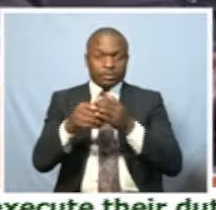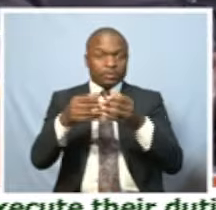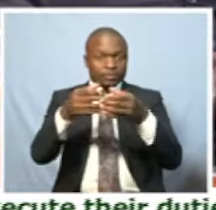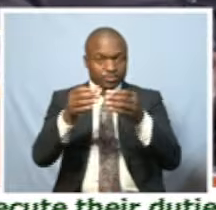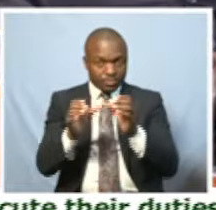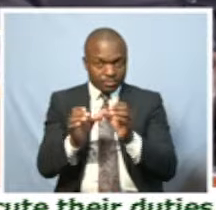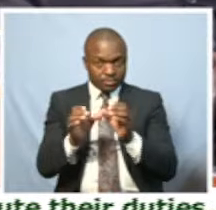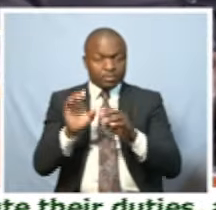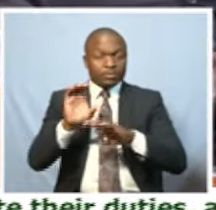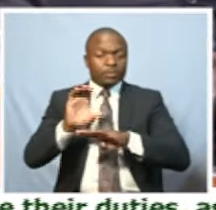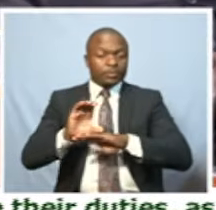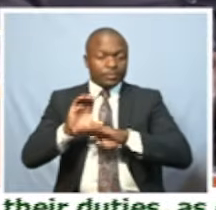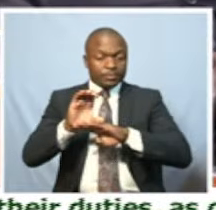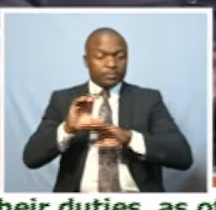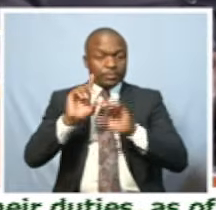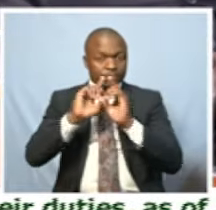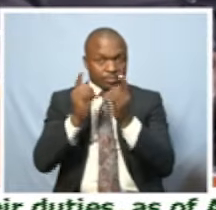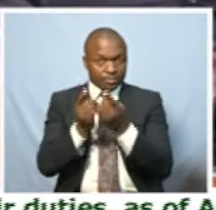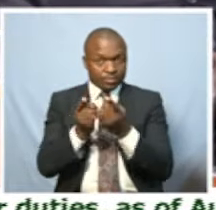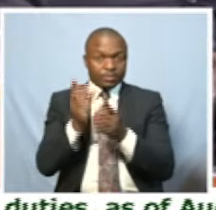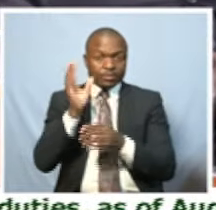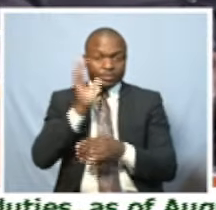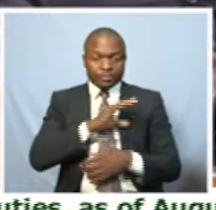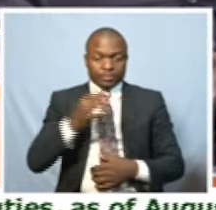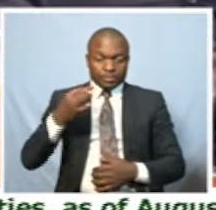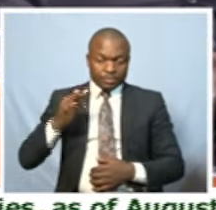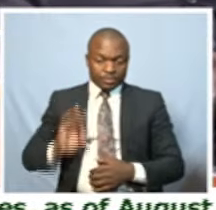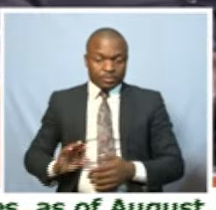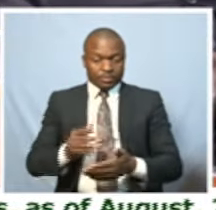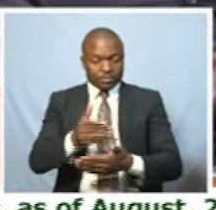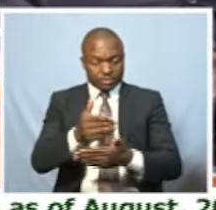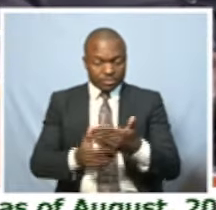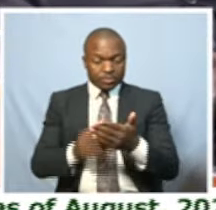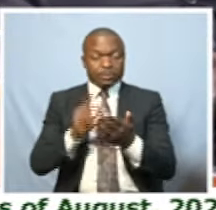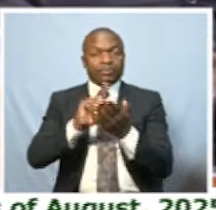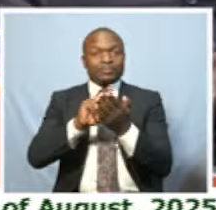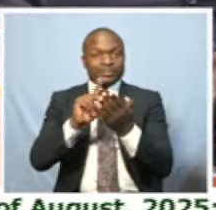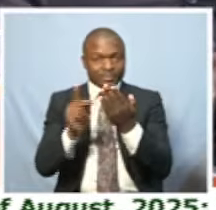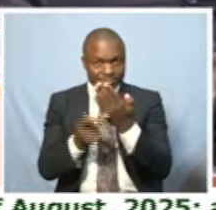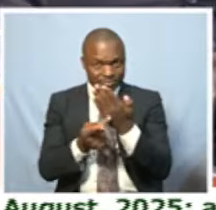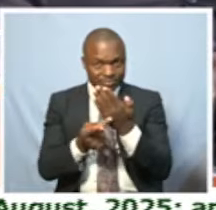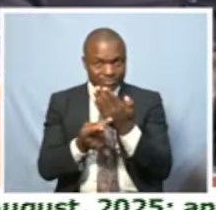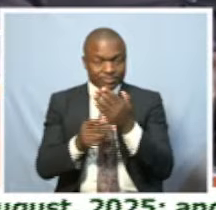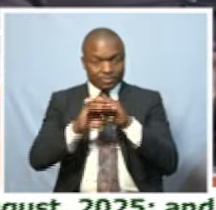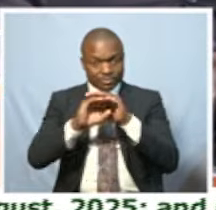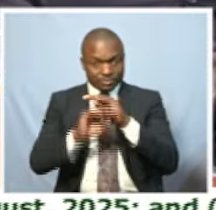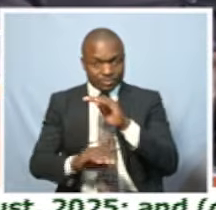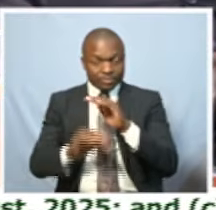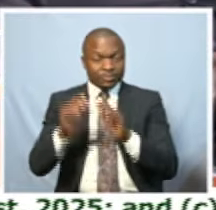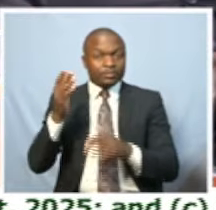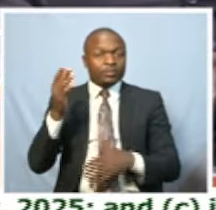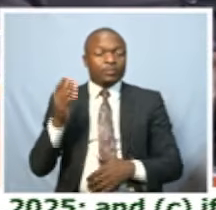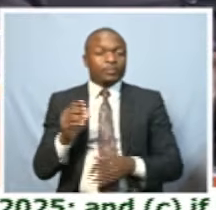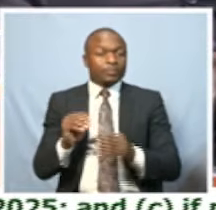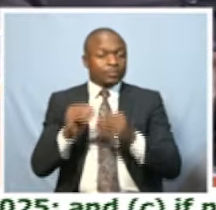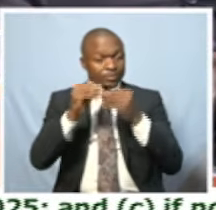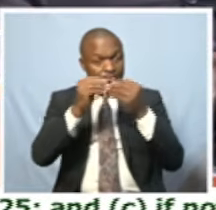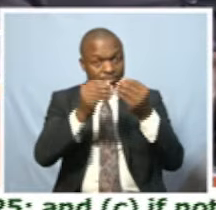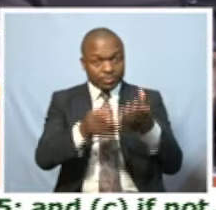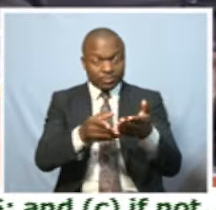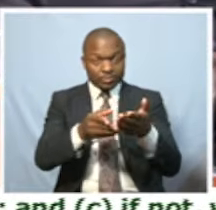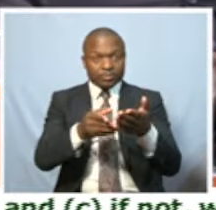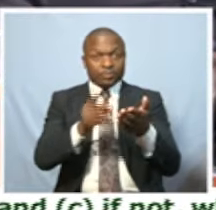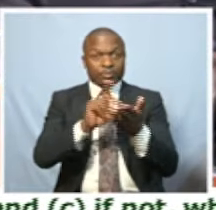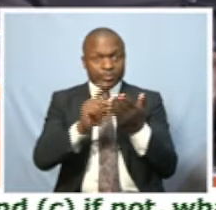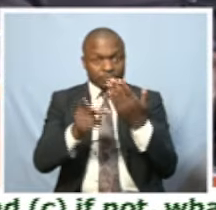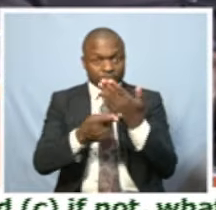constituencies. Chiluvi district has already benefited from these interventions. Under the Pass On the Gift program,